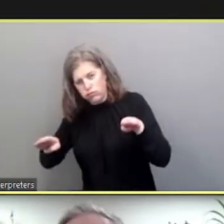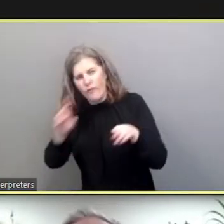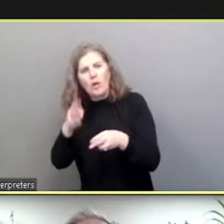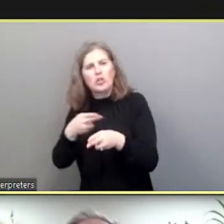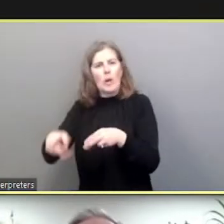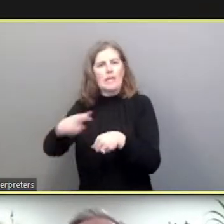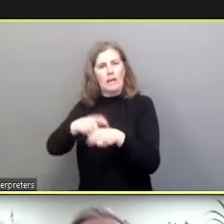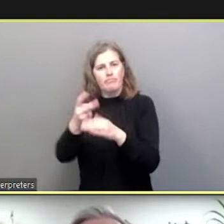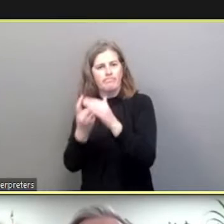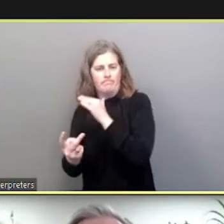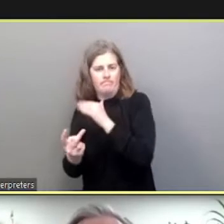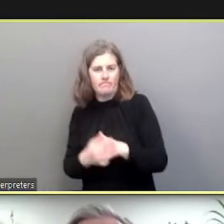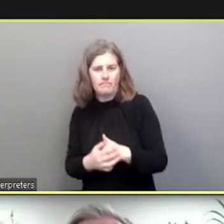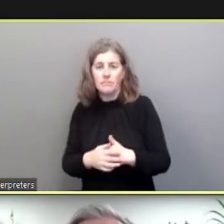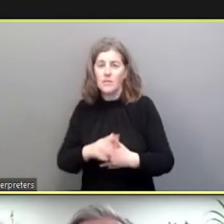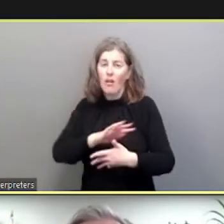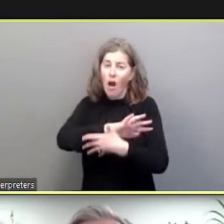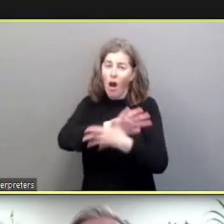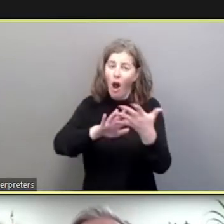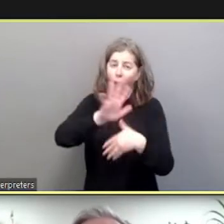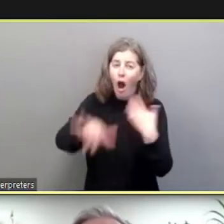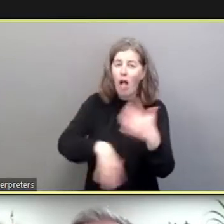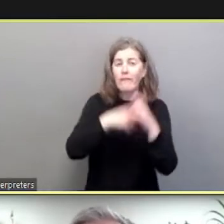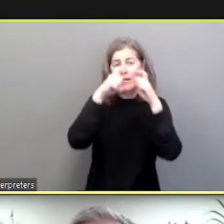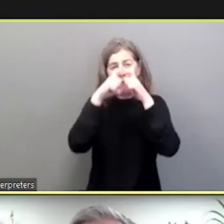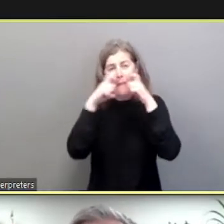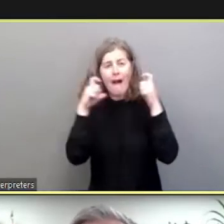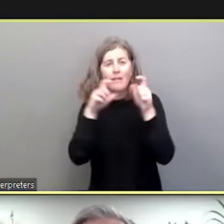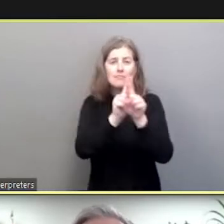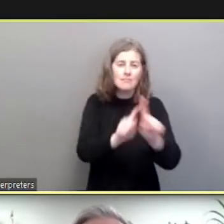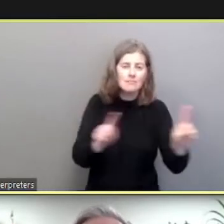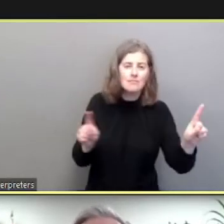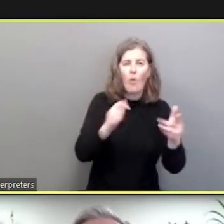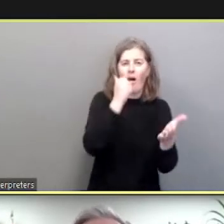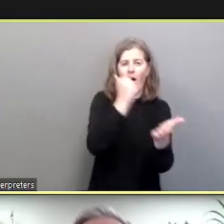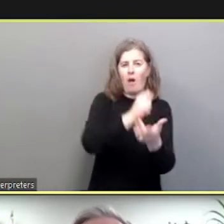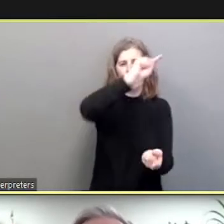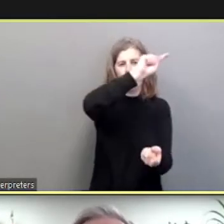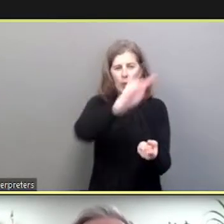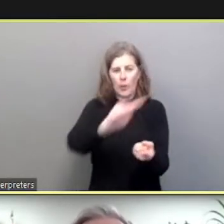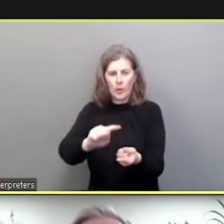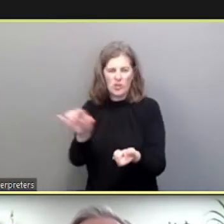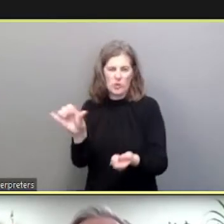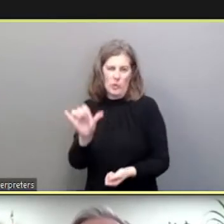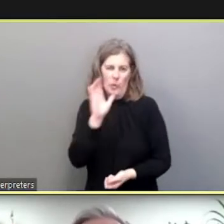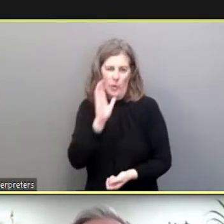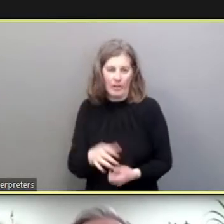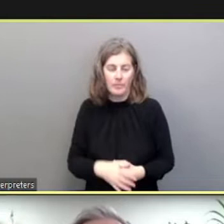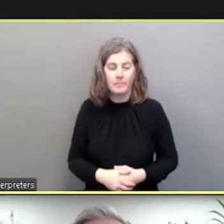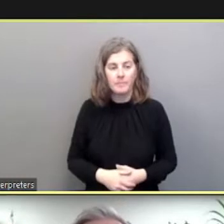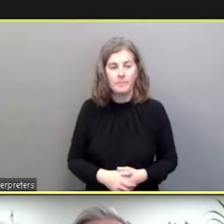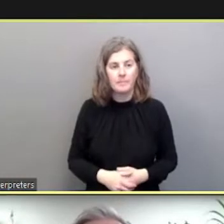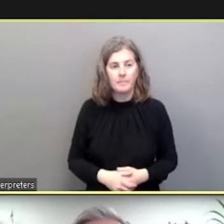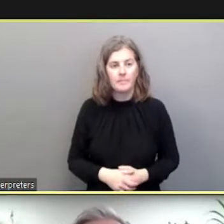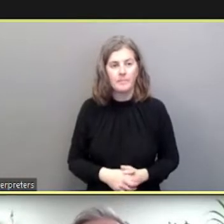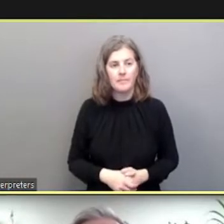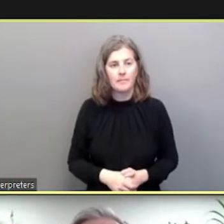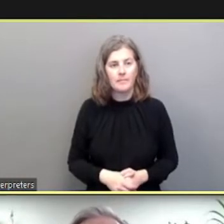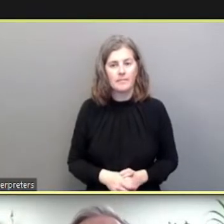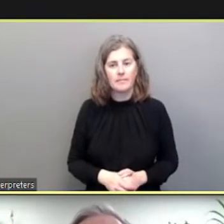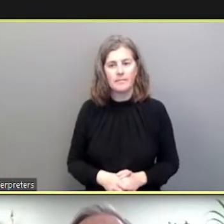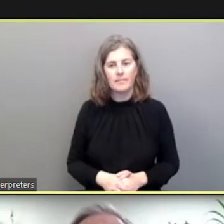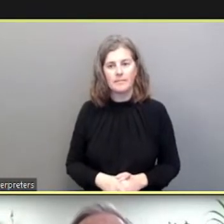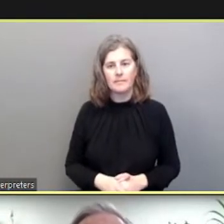time. All of those COVID safe practices can turn the tide in the long run. Next slide, please.